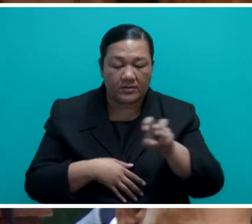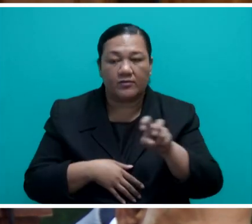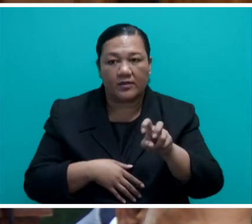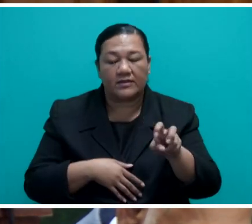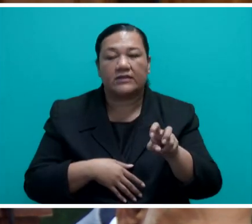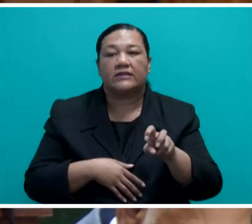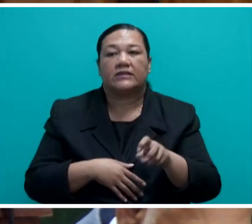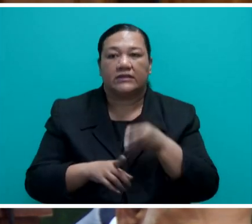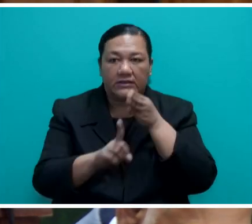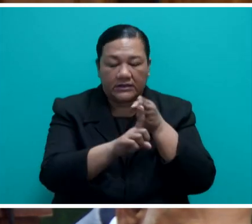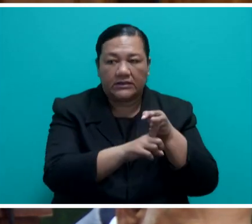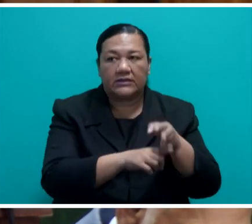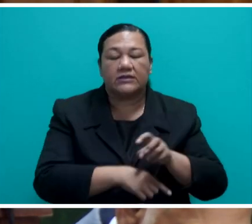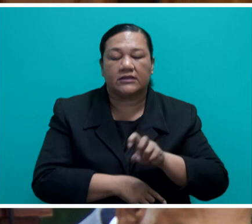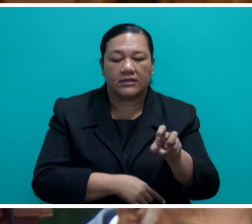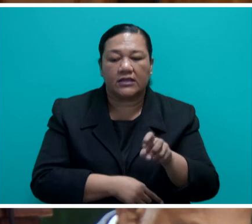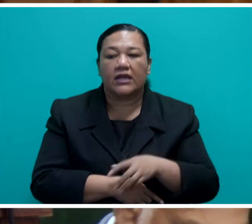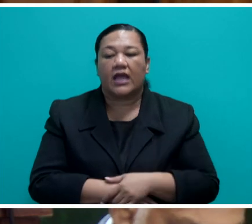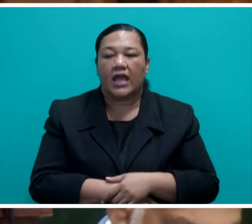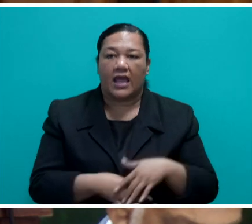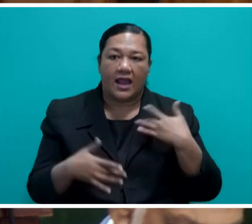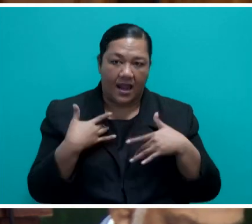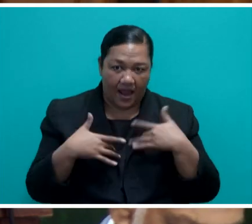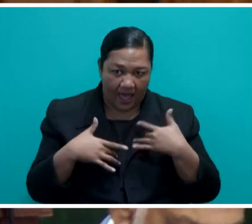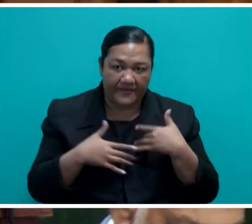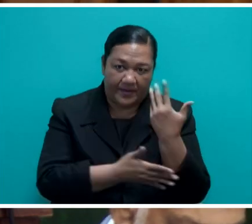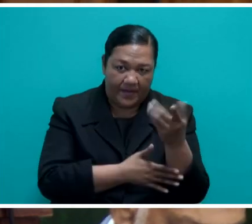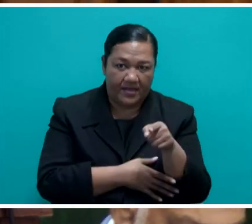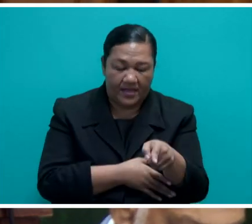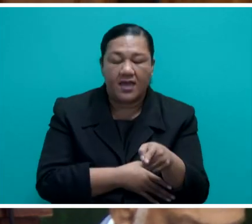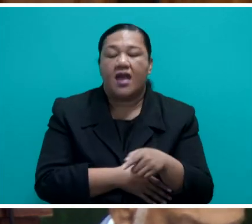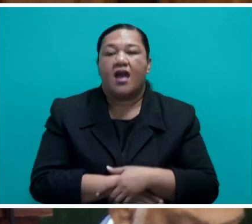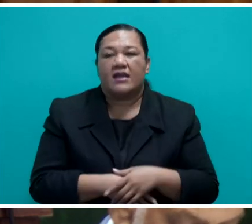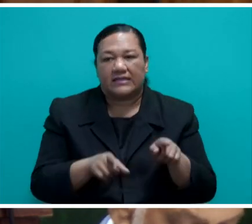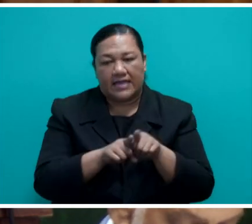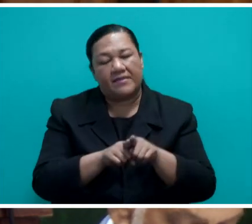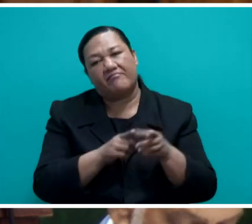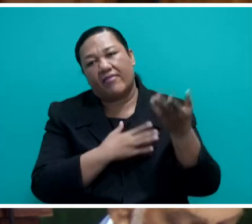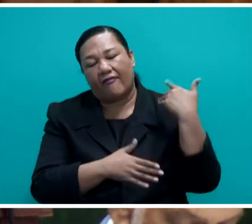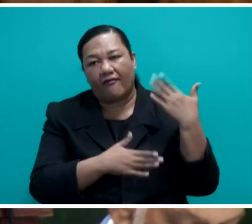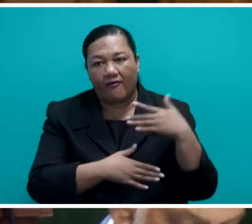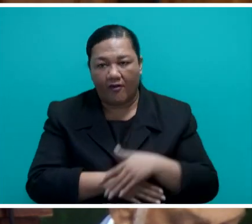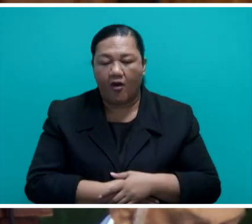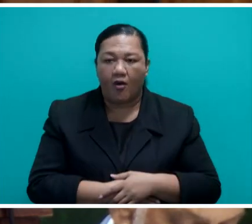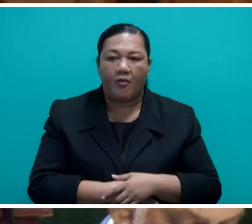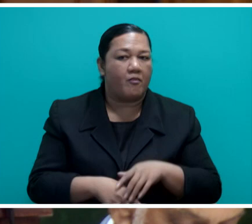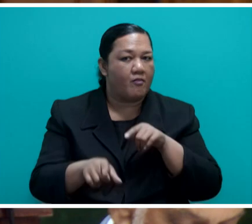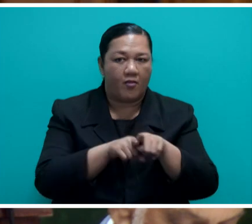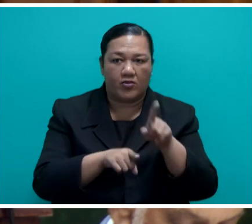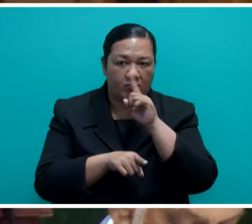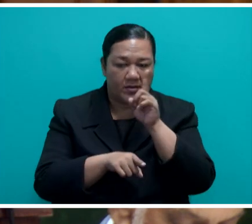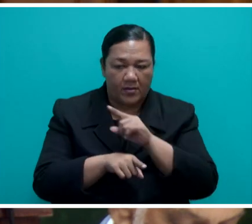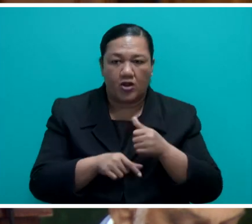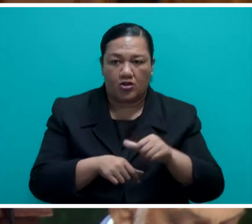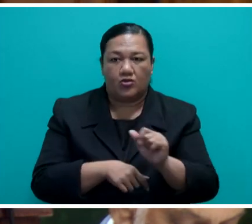the majority of our population. Mr. Speaker, I wish to make clear that the Waterways Division